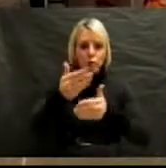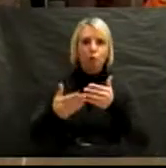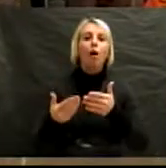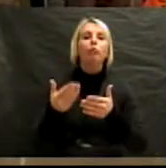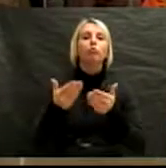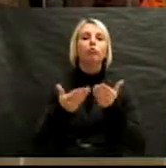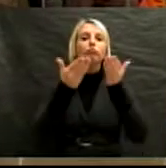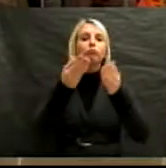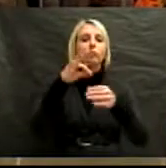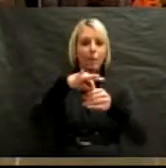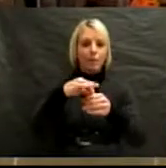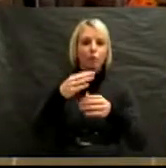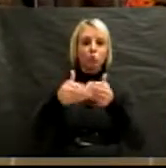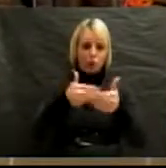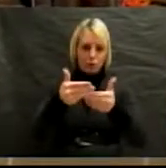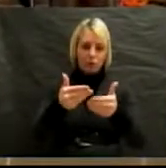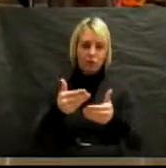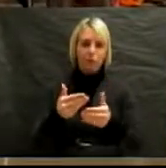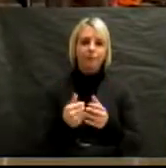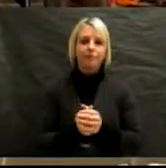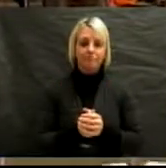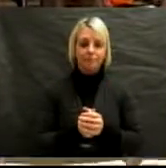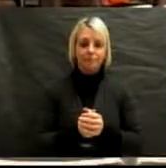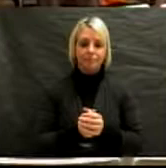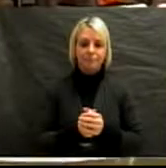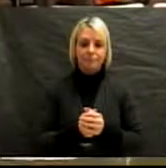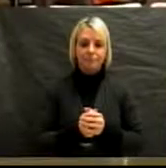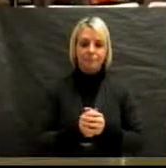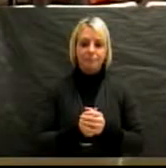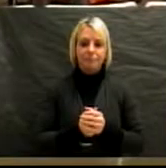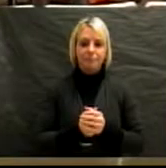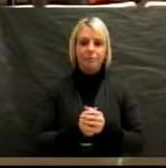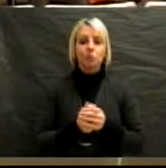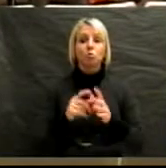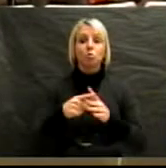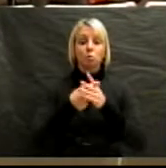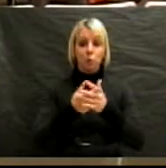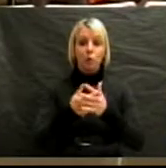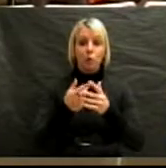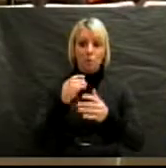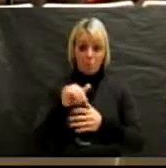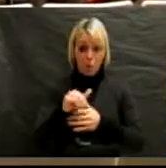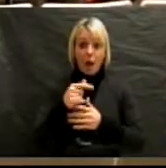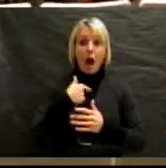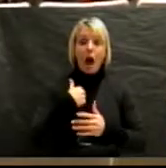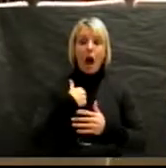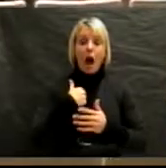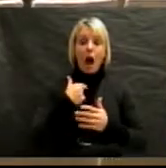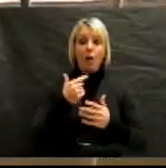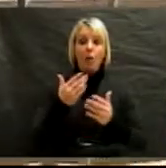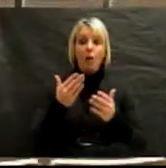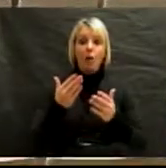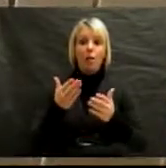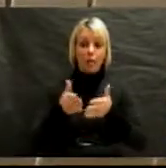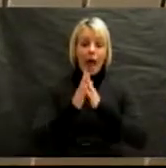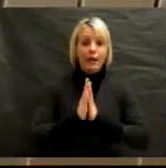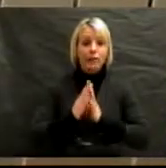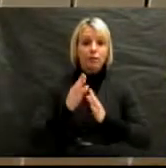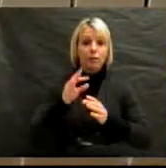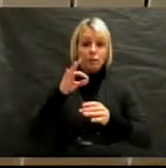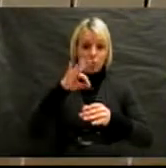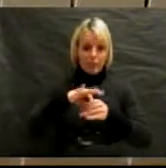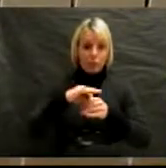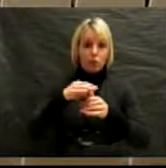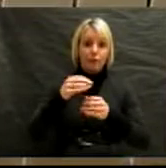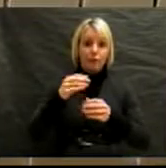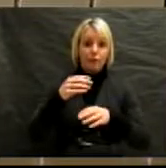So going into that, I will entertain nominations for chair of the Faribault School Board. Mr.